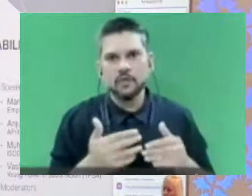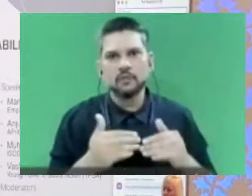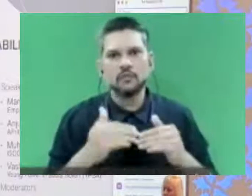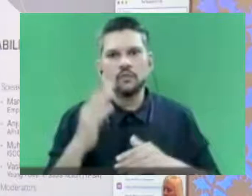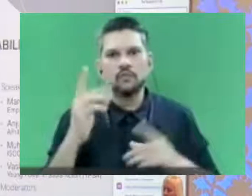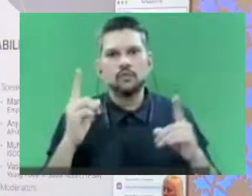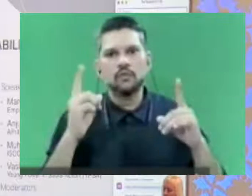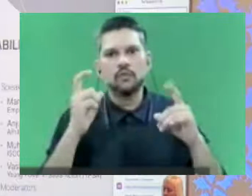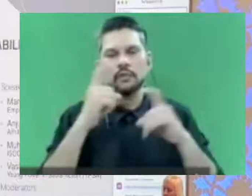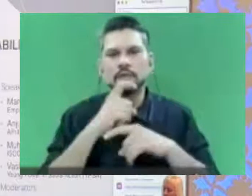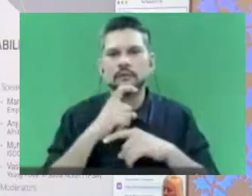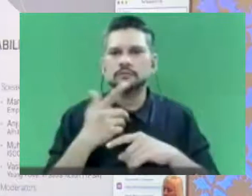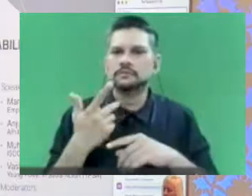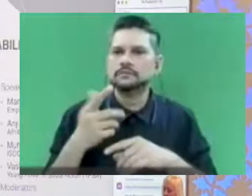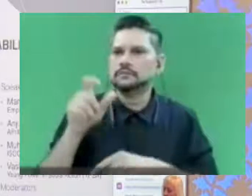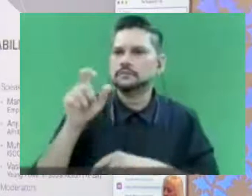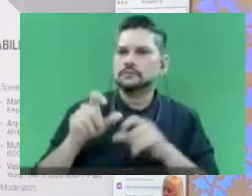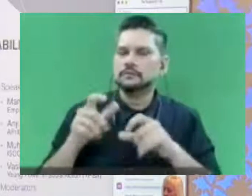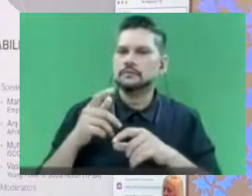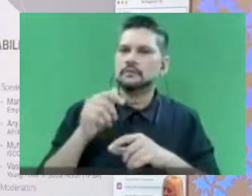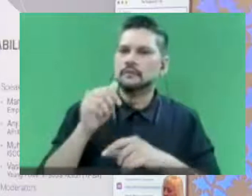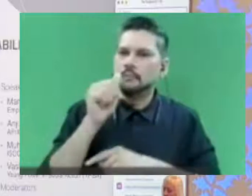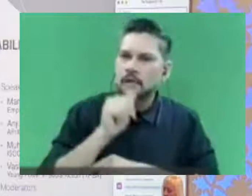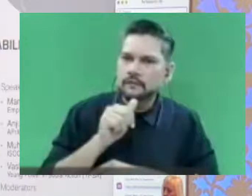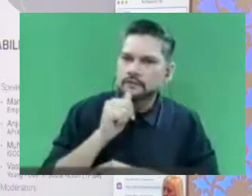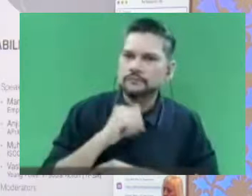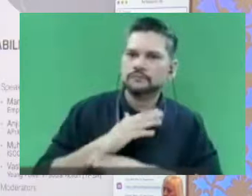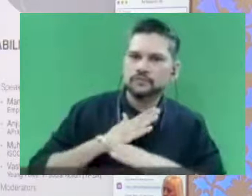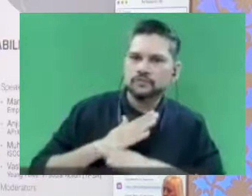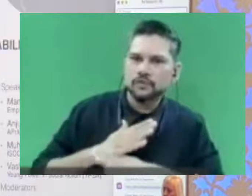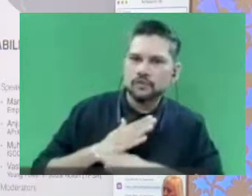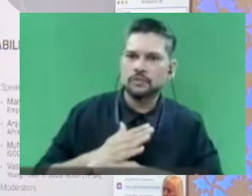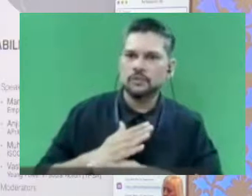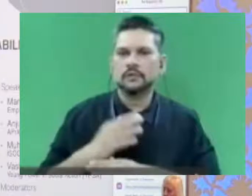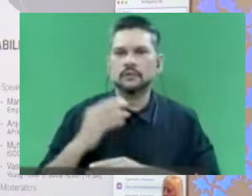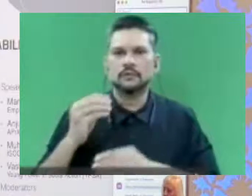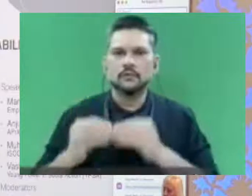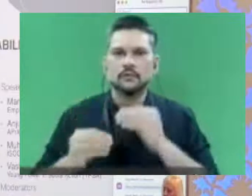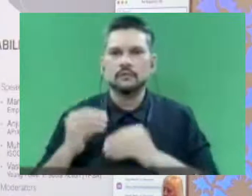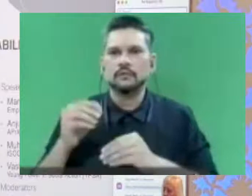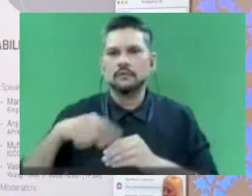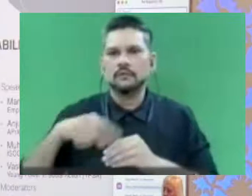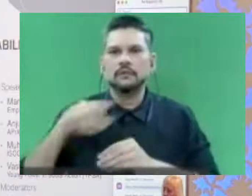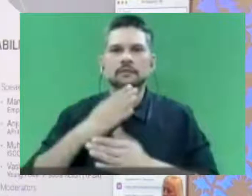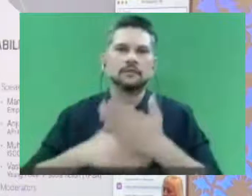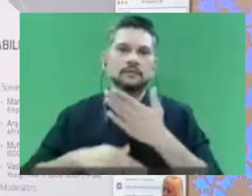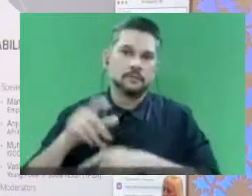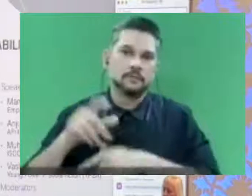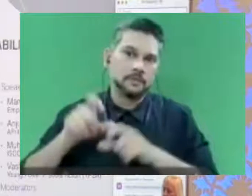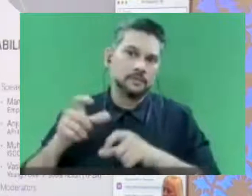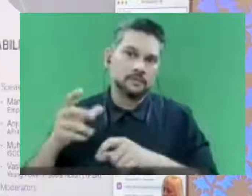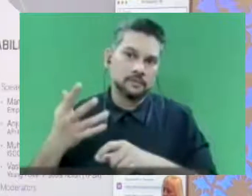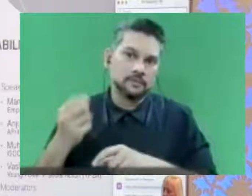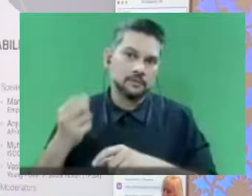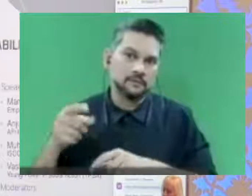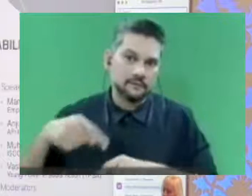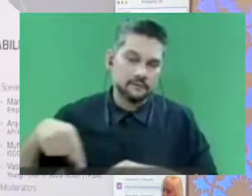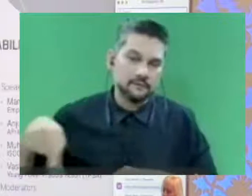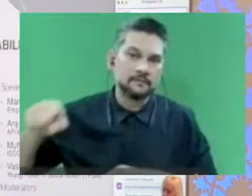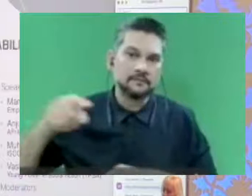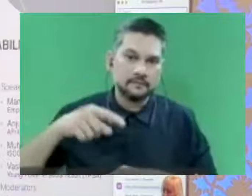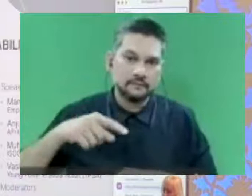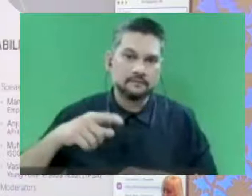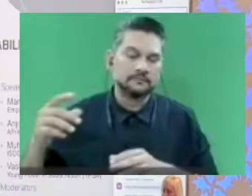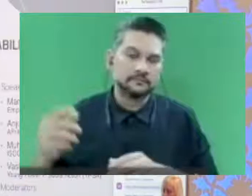the privacy security concerns of people with disabilities that are connected to